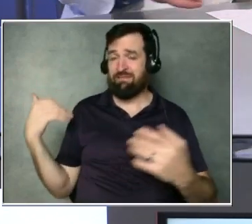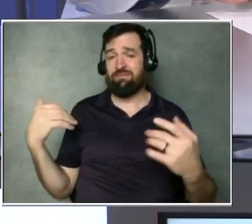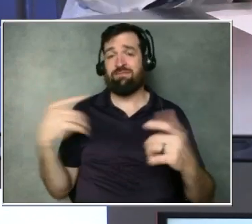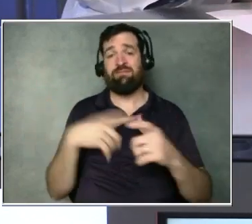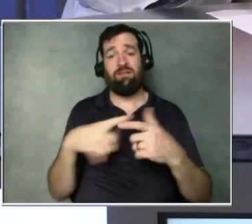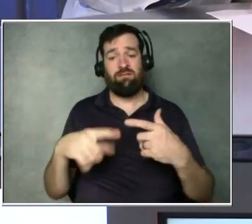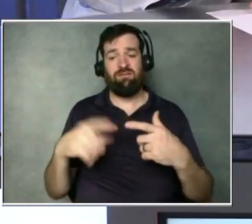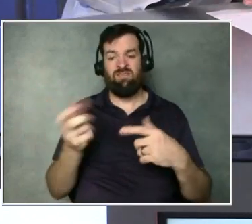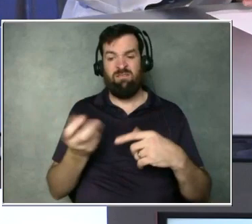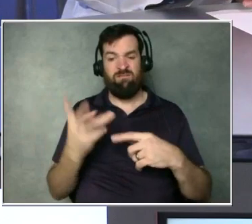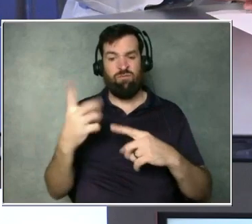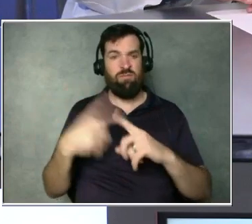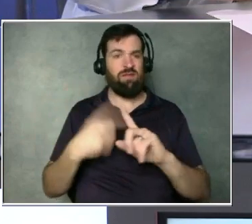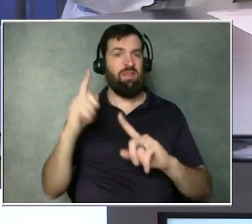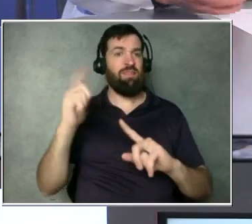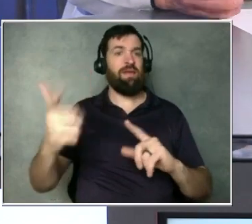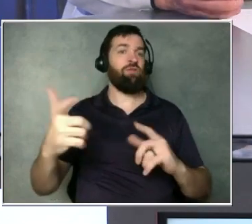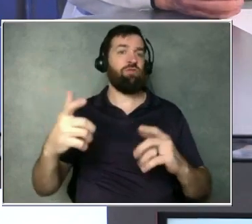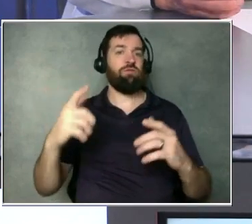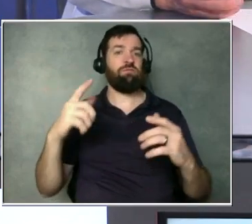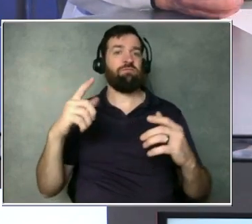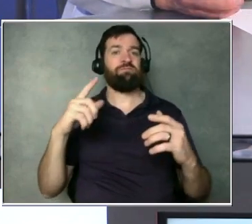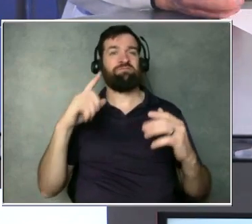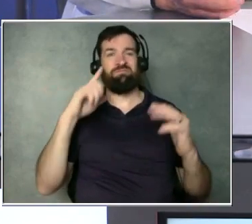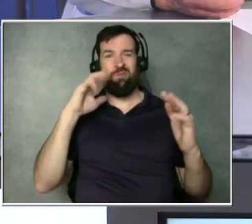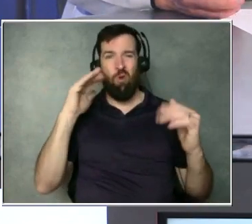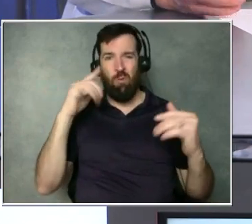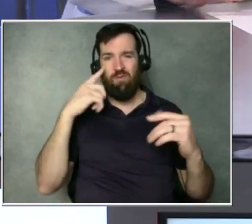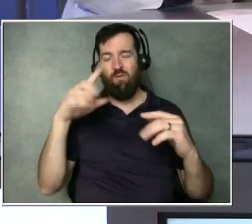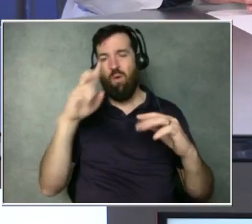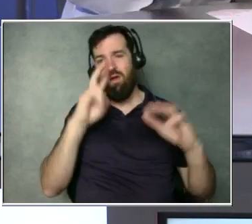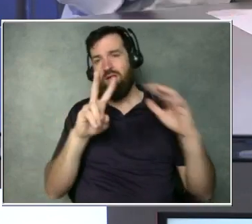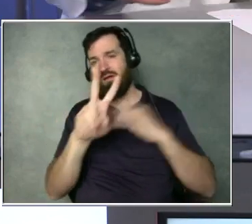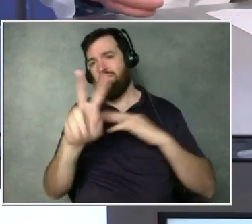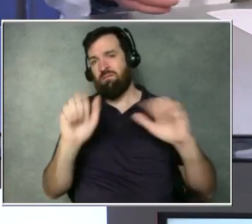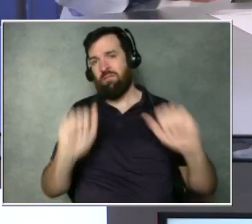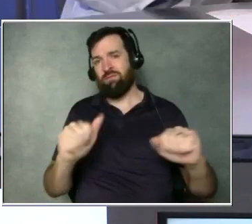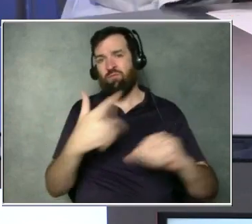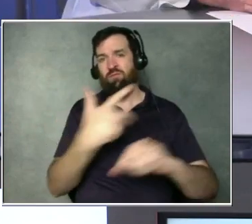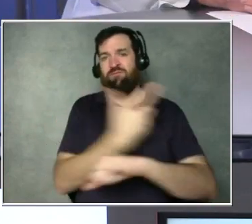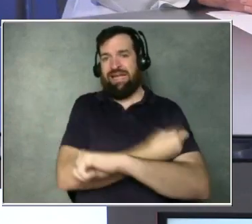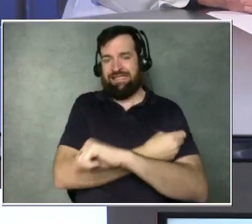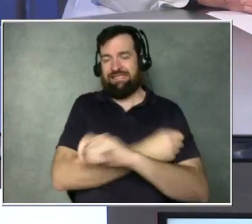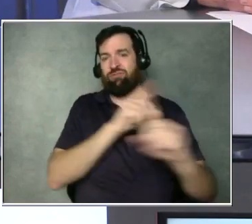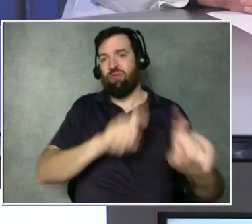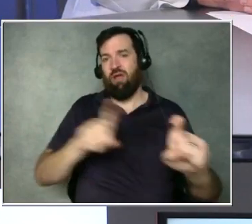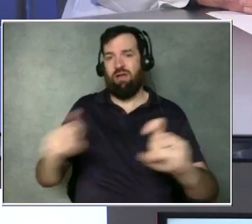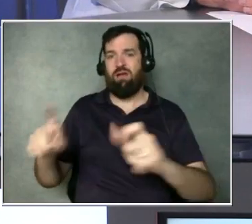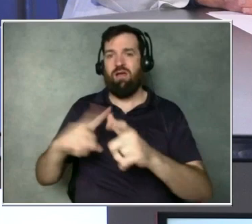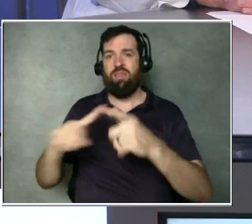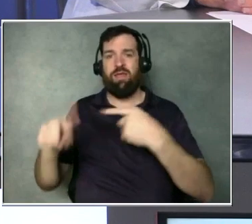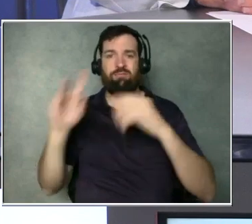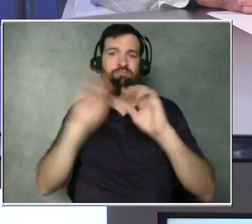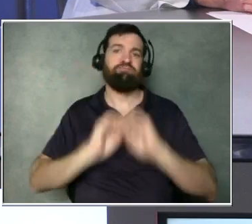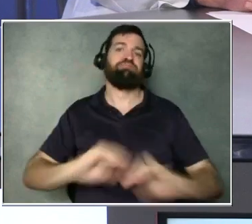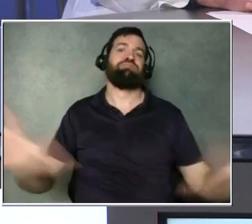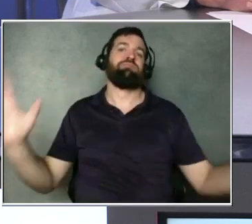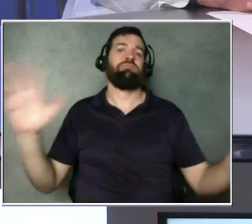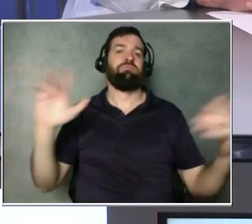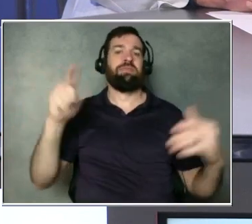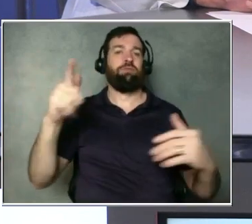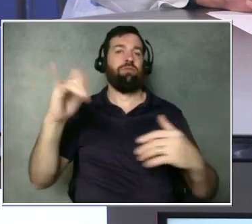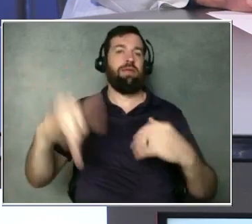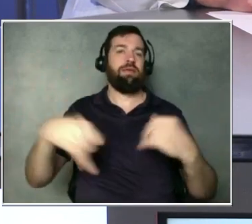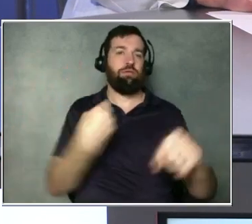months later, we heard the early hope of the vaccines that were being trialed, and then they were rolled out later that year. So I think the hope